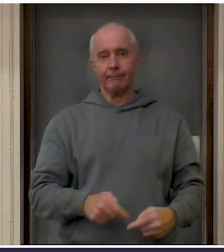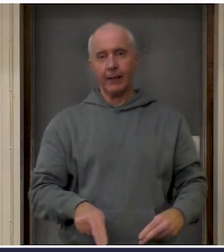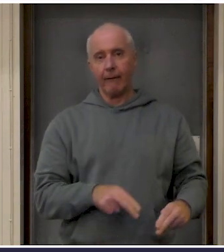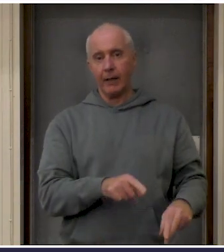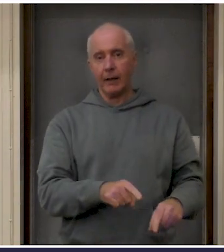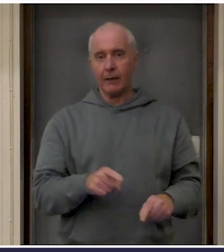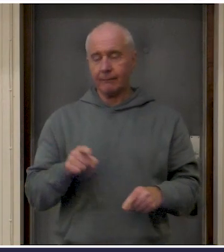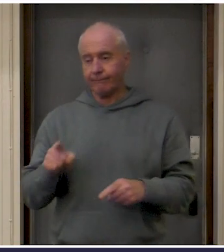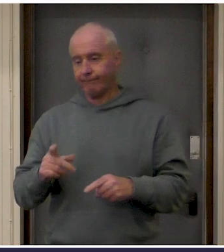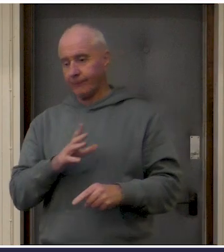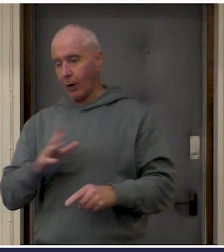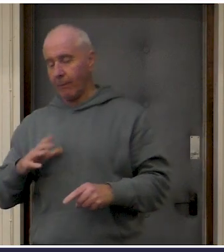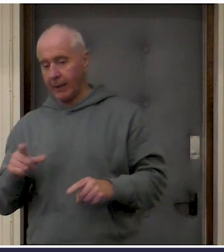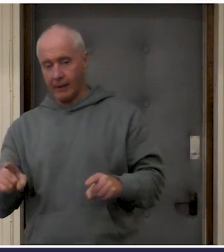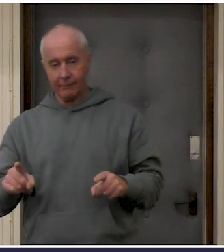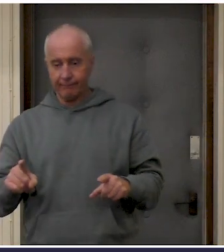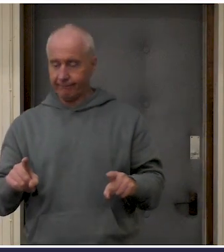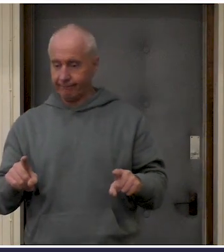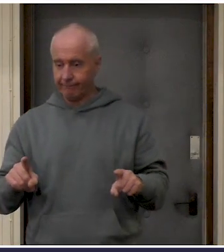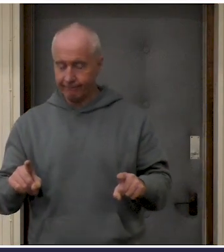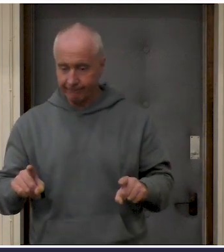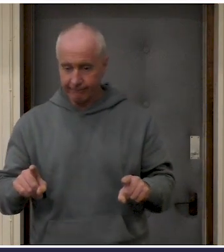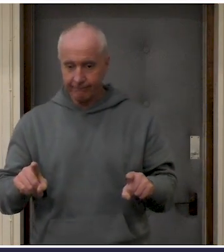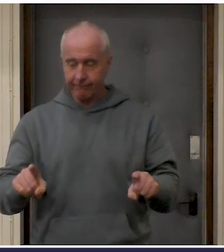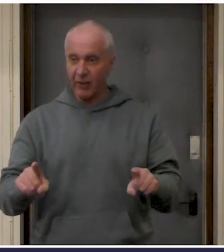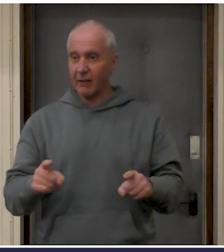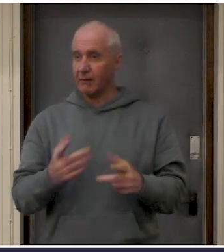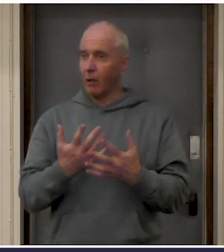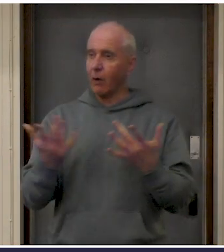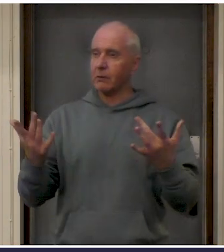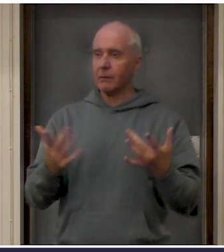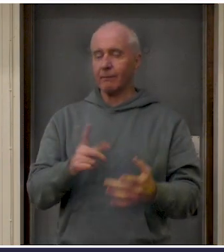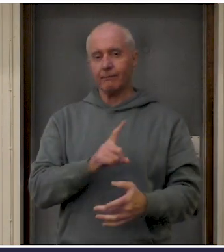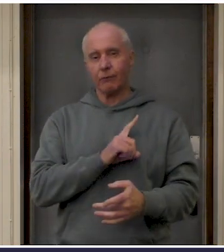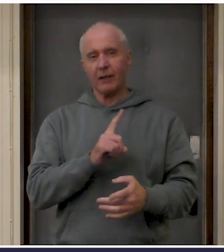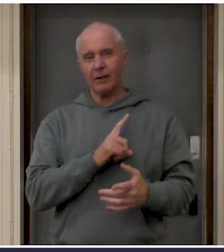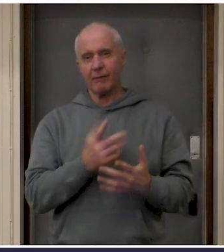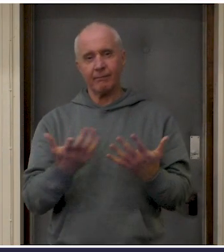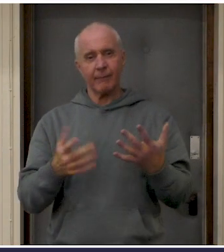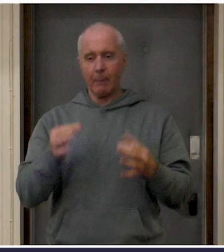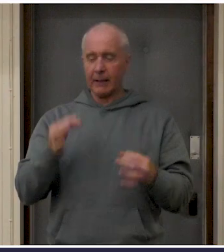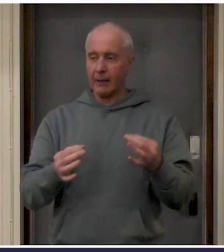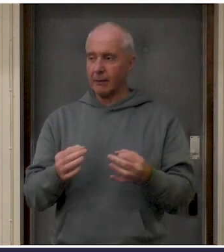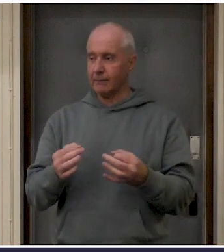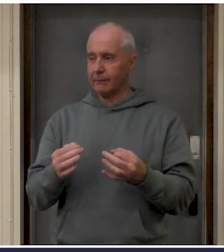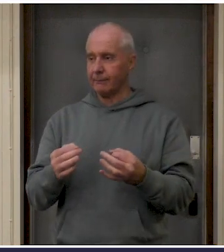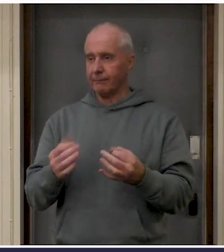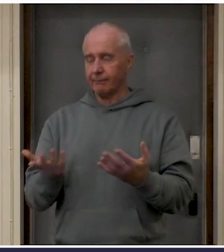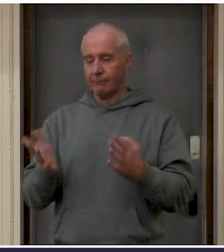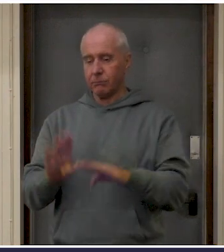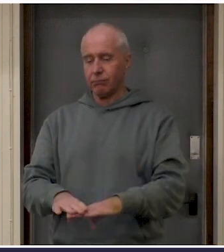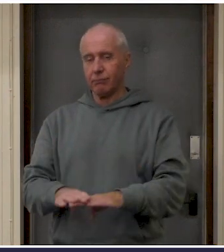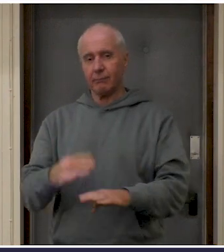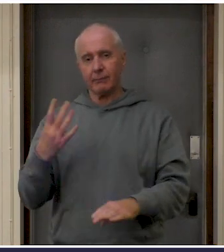big brother. And then, for a variety of reasons, lots of them political, it was shut down in 1977.